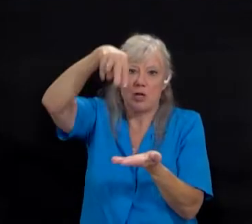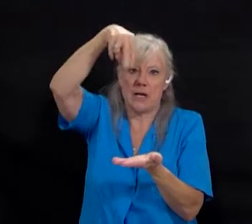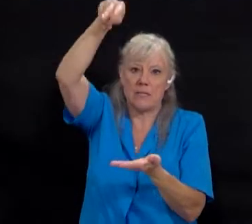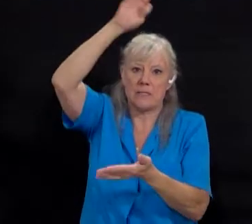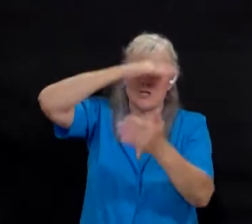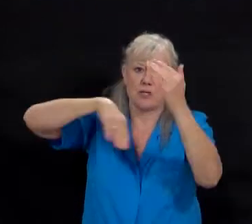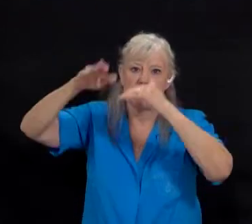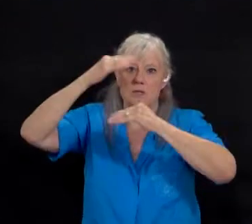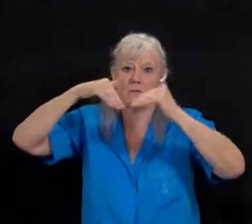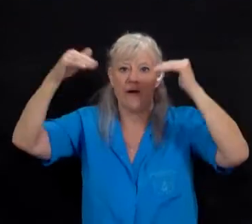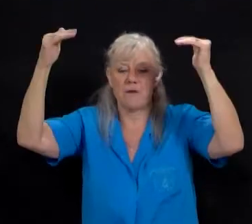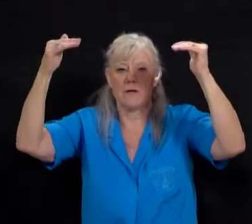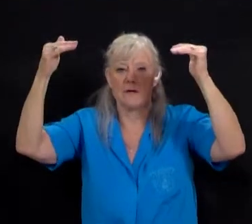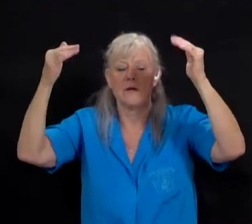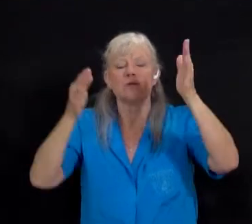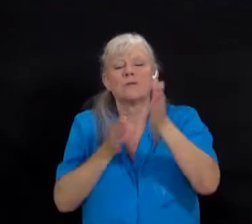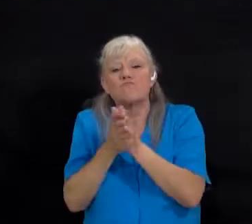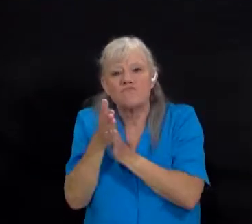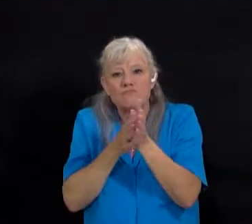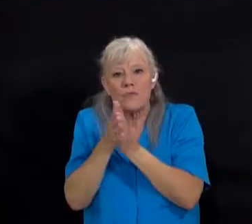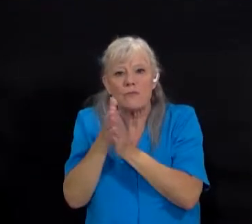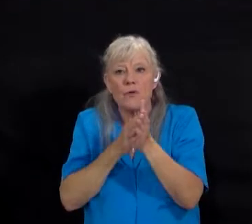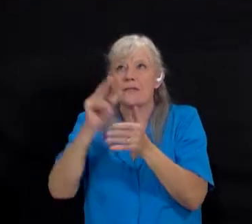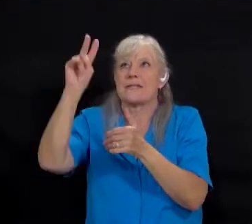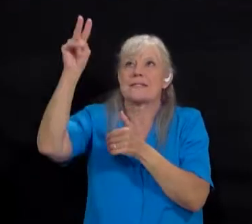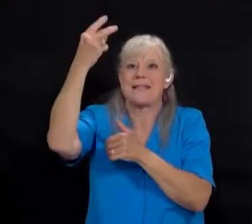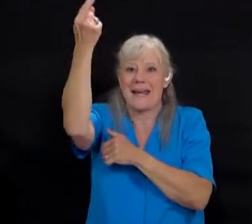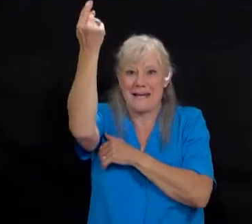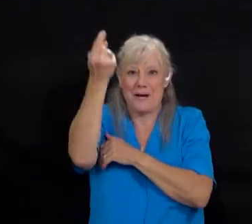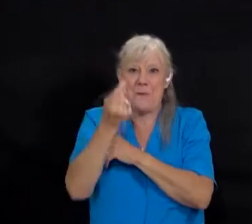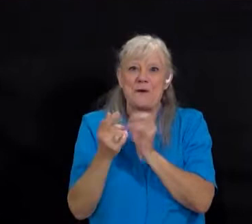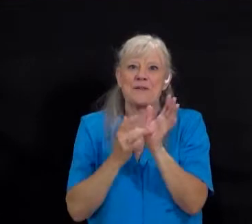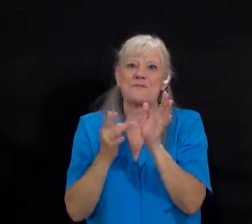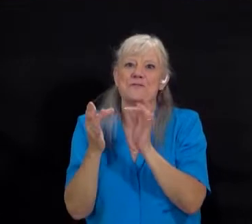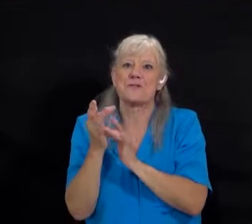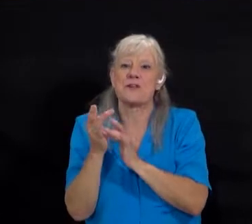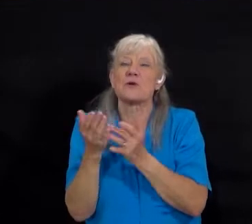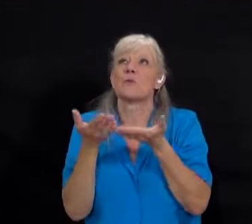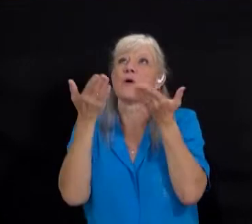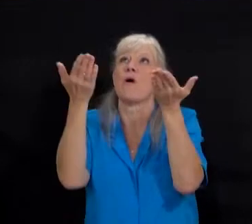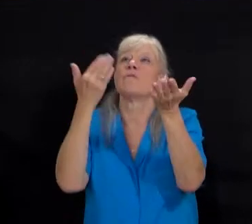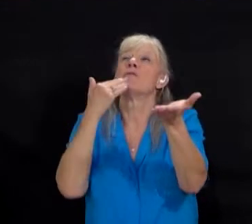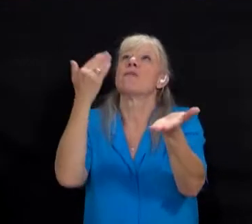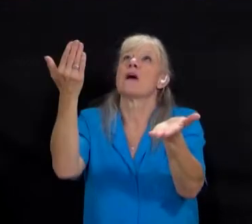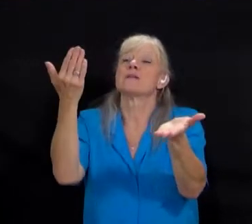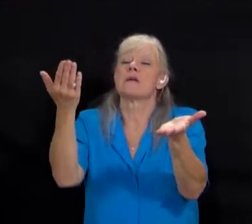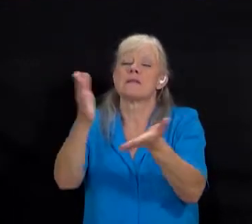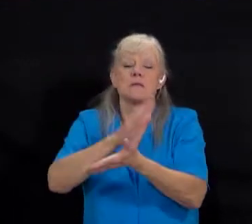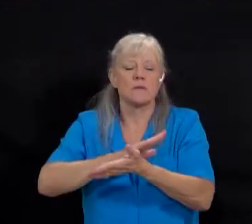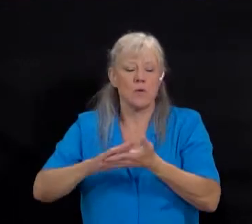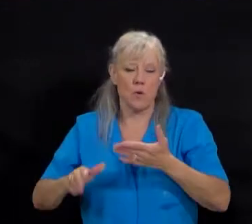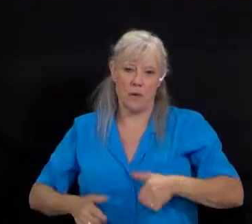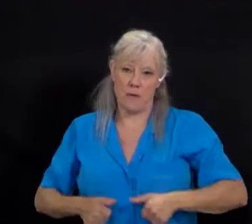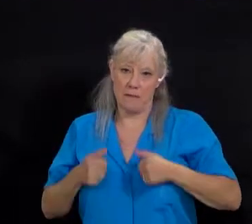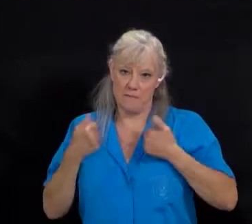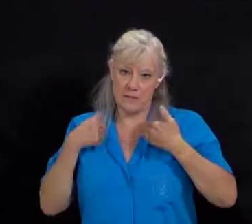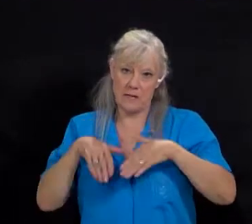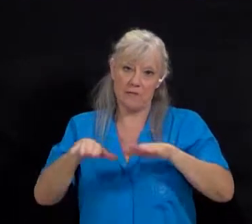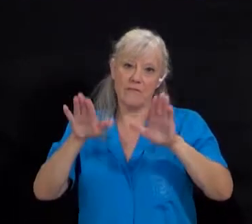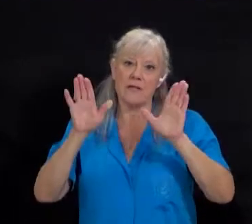heaven, and as we look forward to his second coming, we offer you in thanksgiving this holy and living